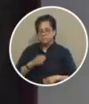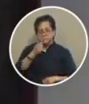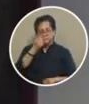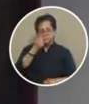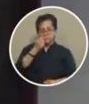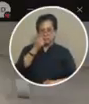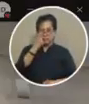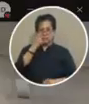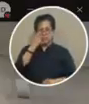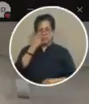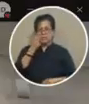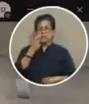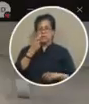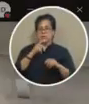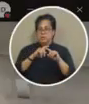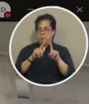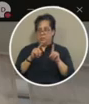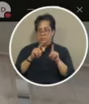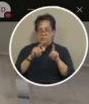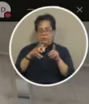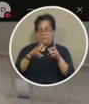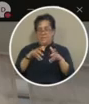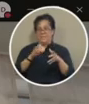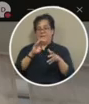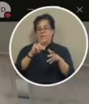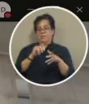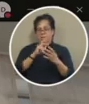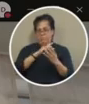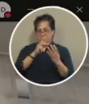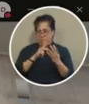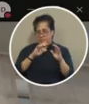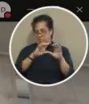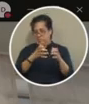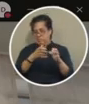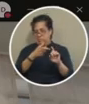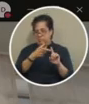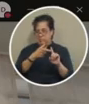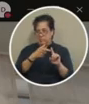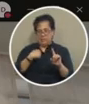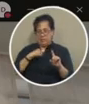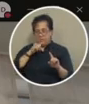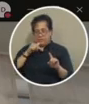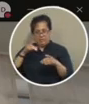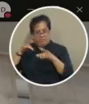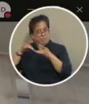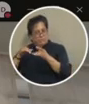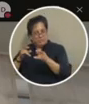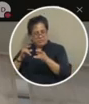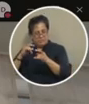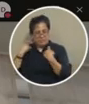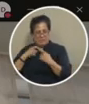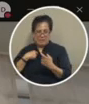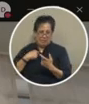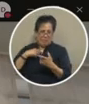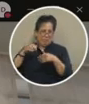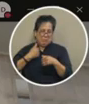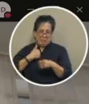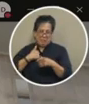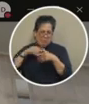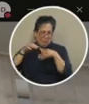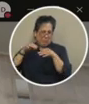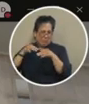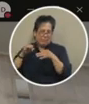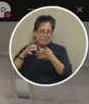understand. It's just we're leaving out a population. And I'm not a fluent Spanish speaker, and I'm having to do it myself.